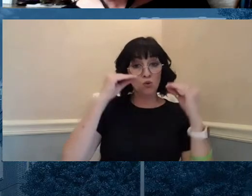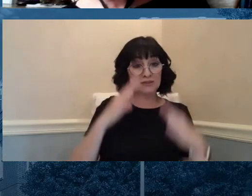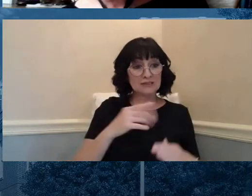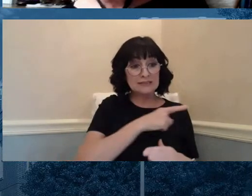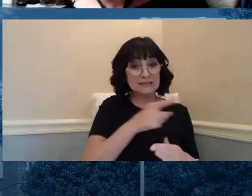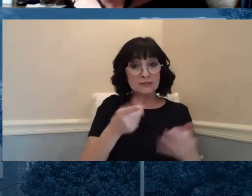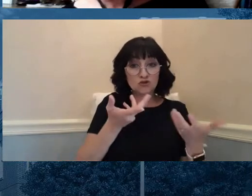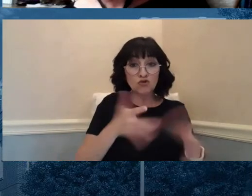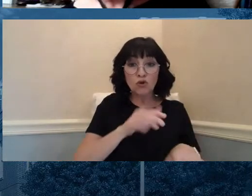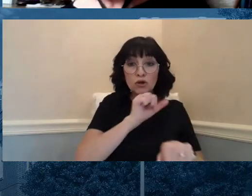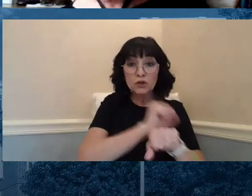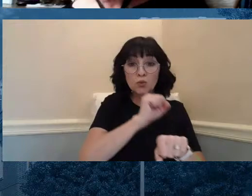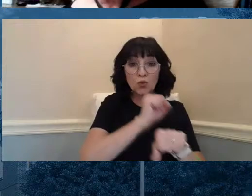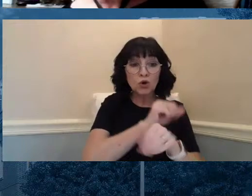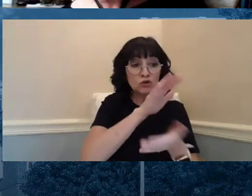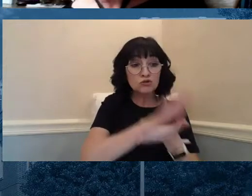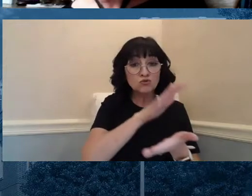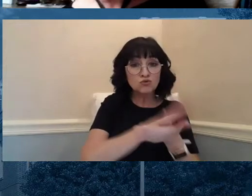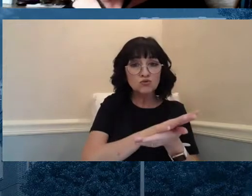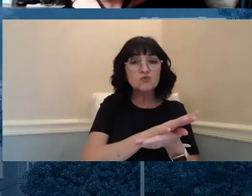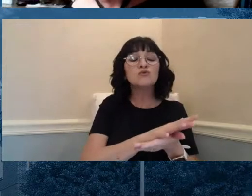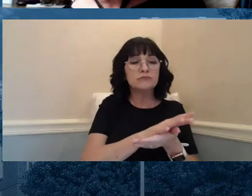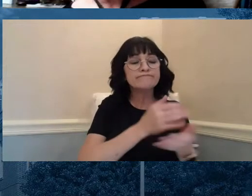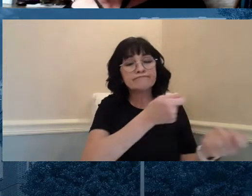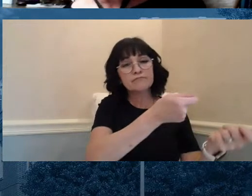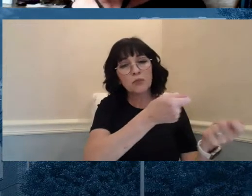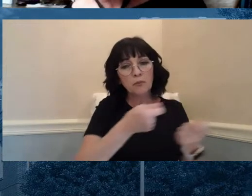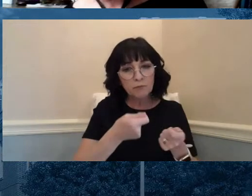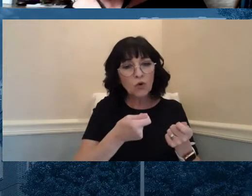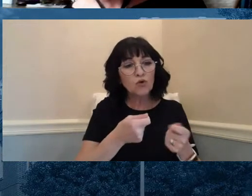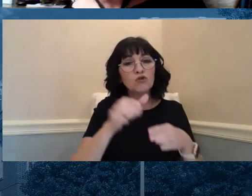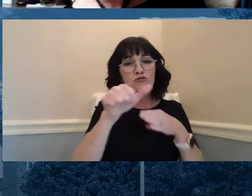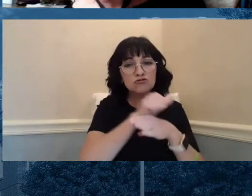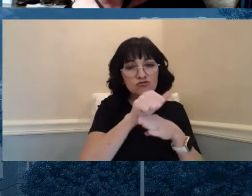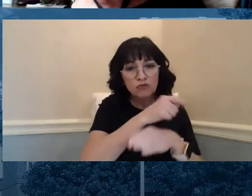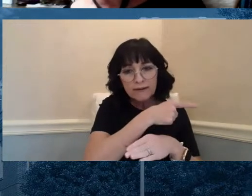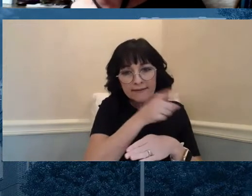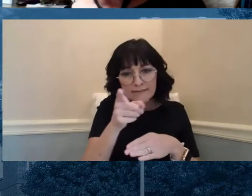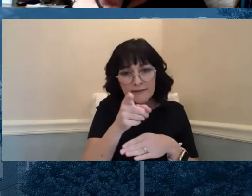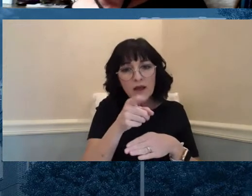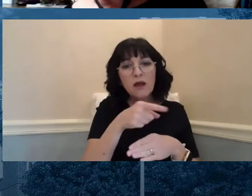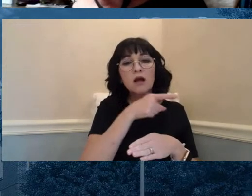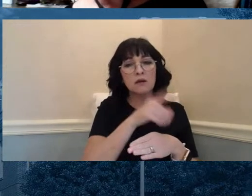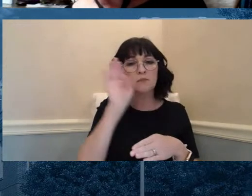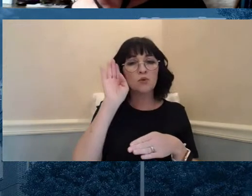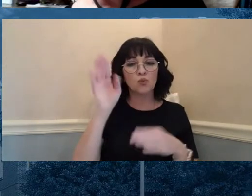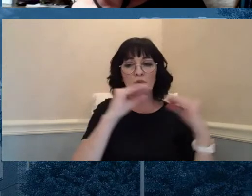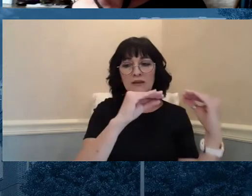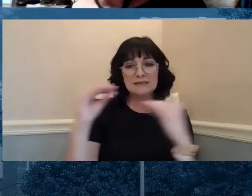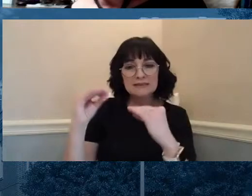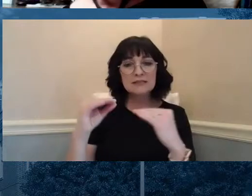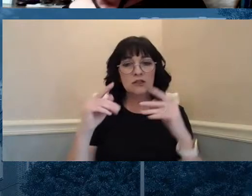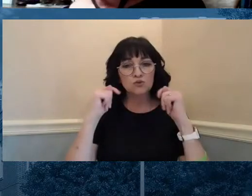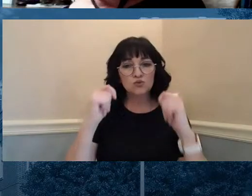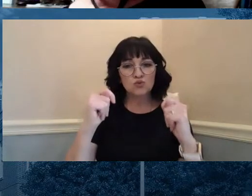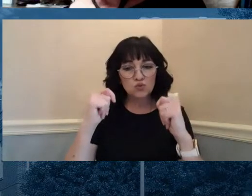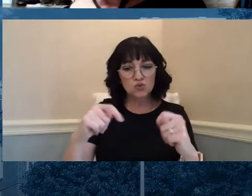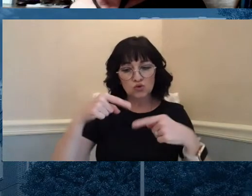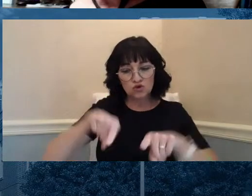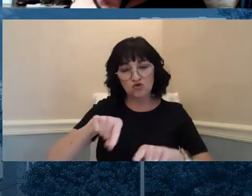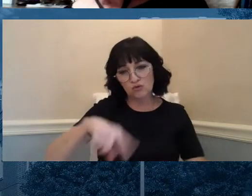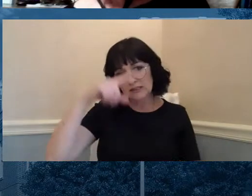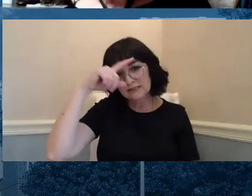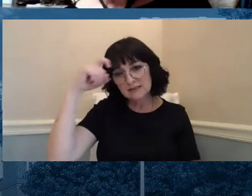the students that districts and charters identify as those that are most in need of that extra boost.